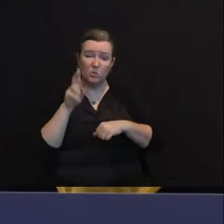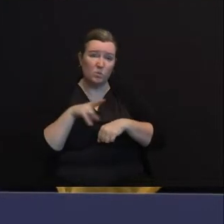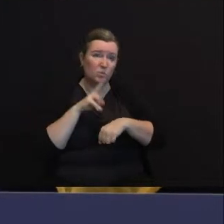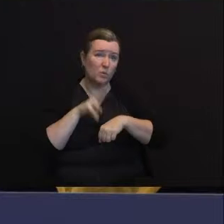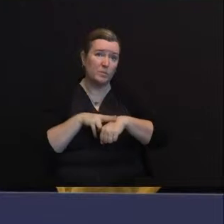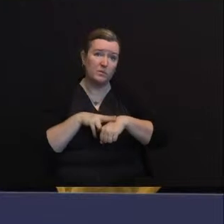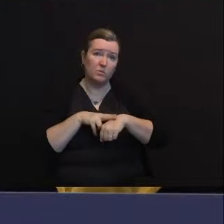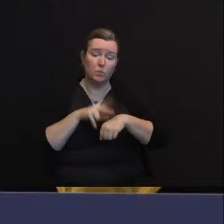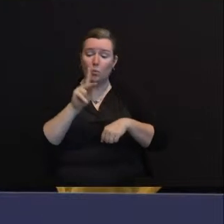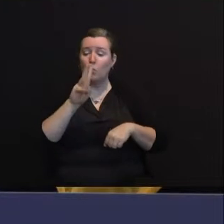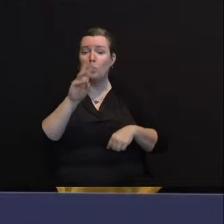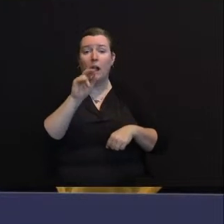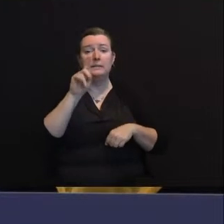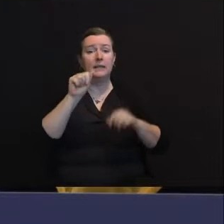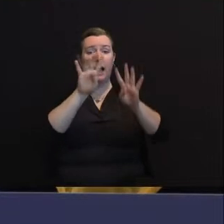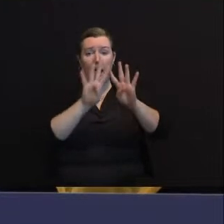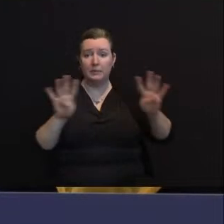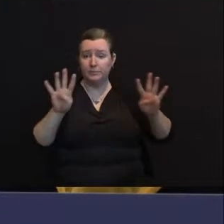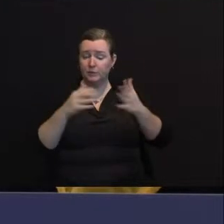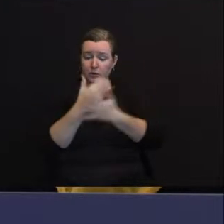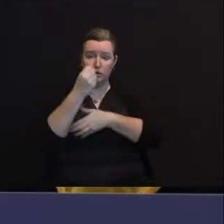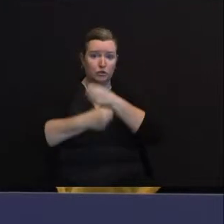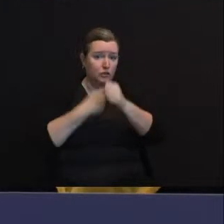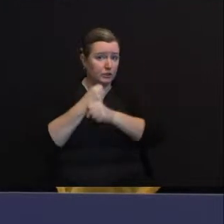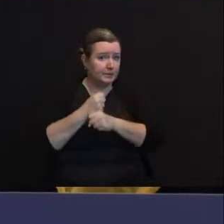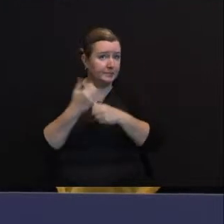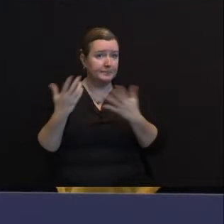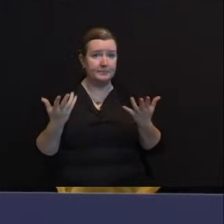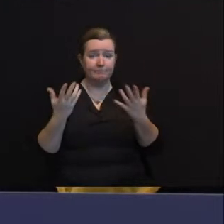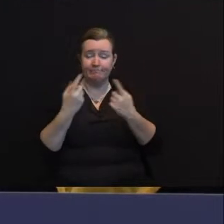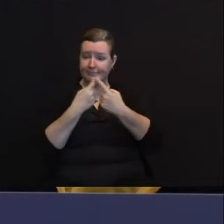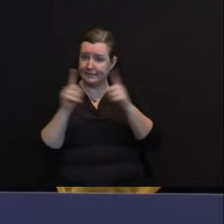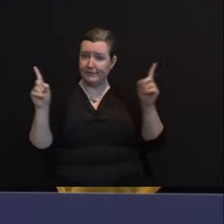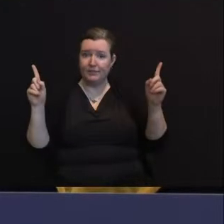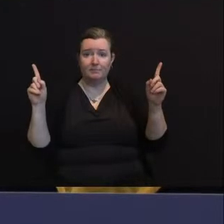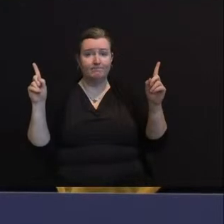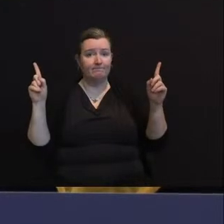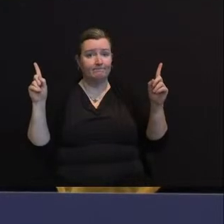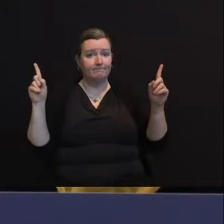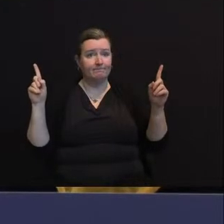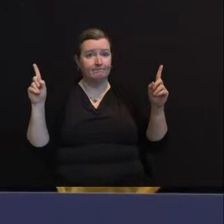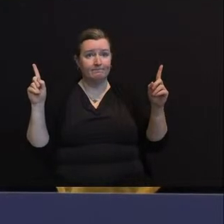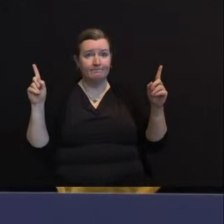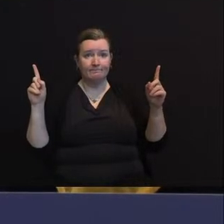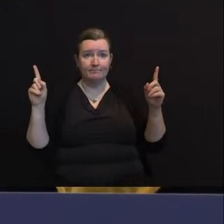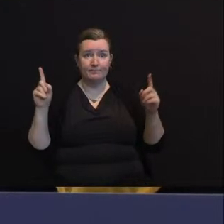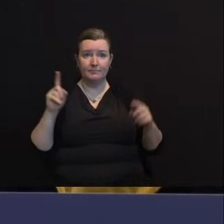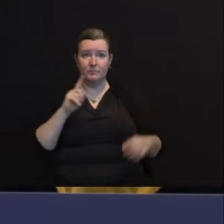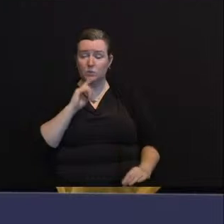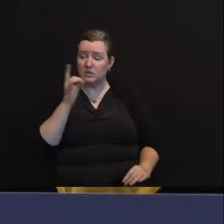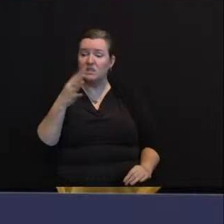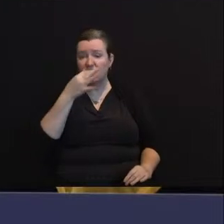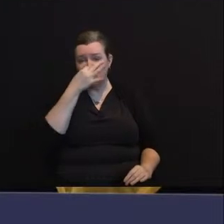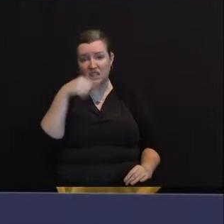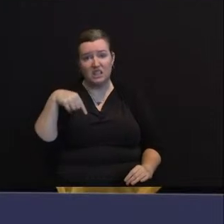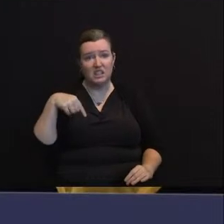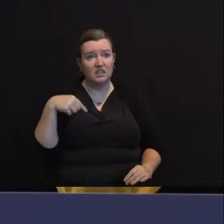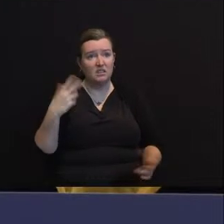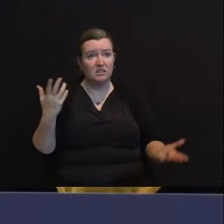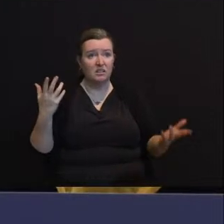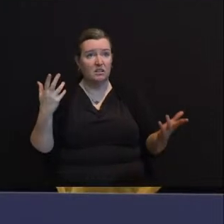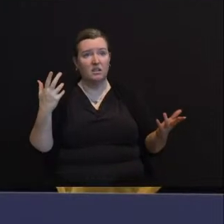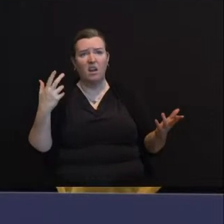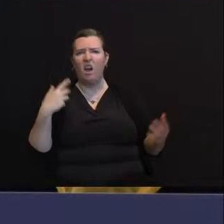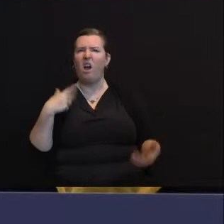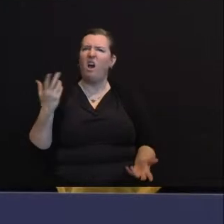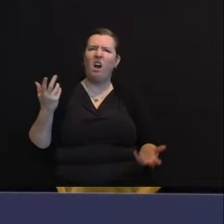or New Year's. There's just no room for that. Which stinks, right? So no one wants to hear that, and I don't blame them. But